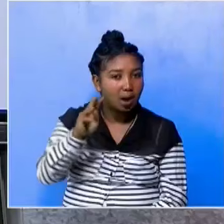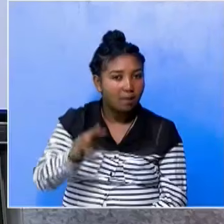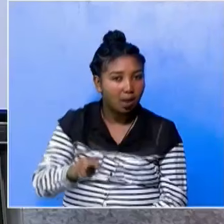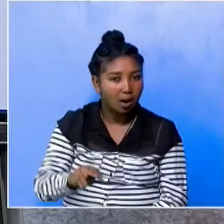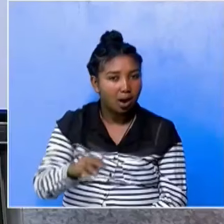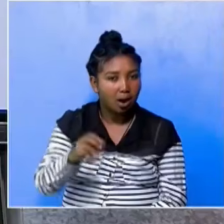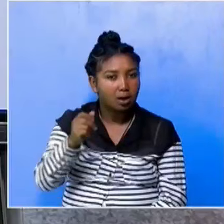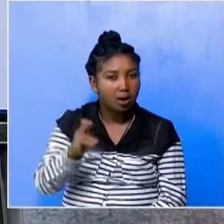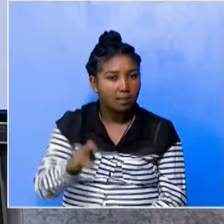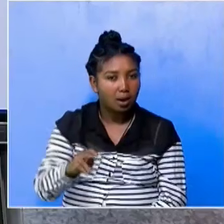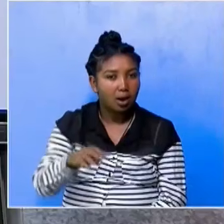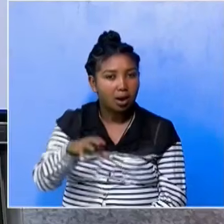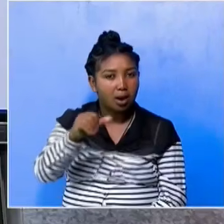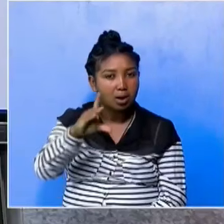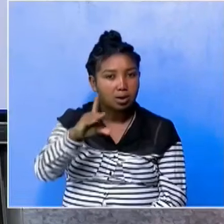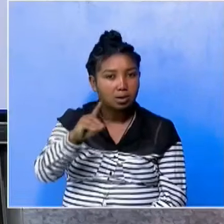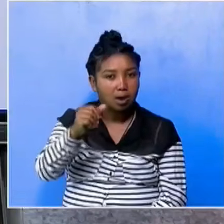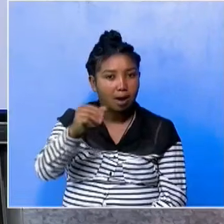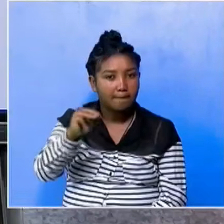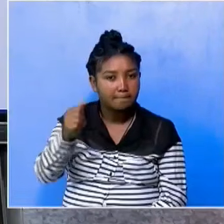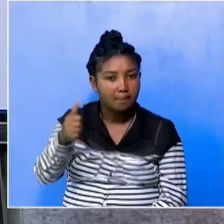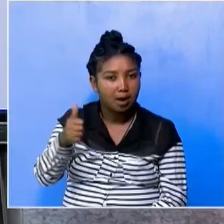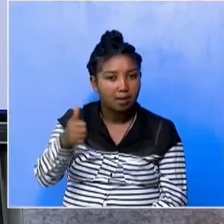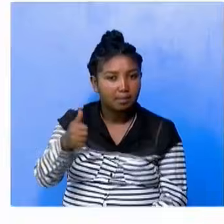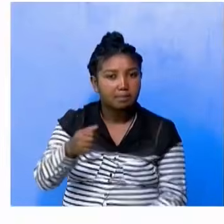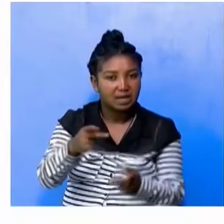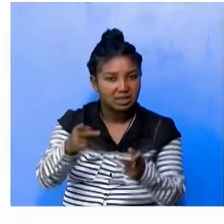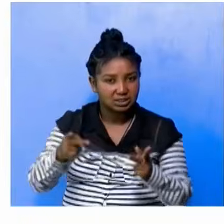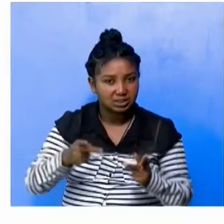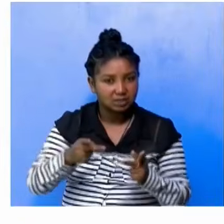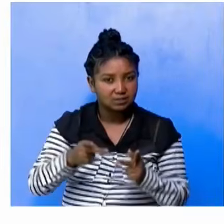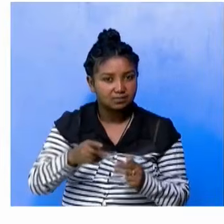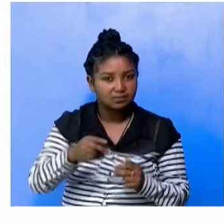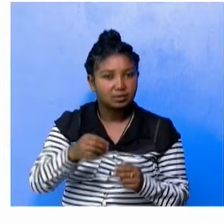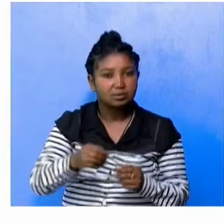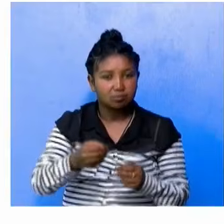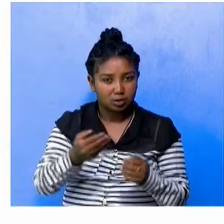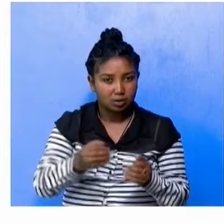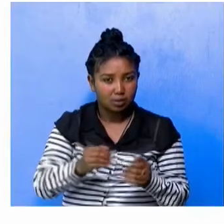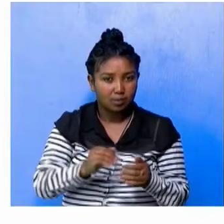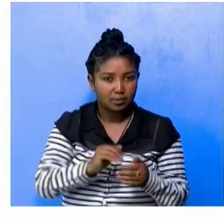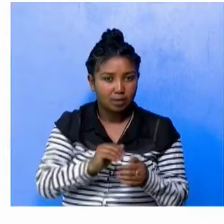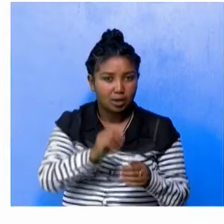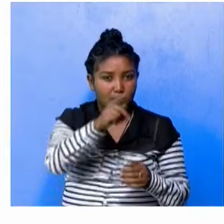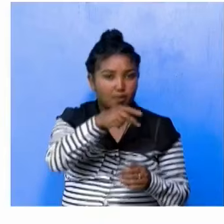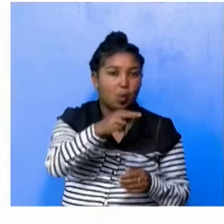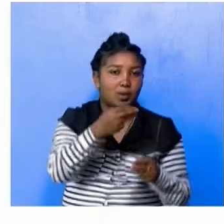Hello? Adama? That is proper noun.